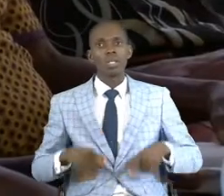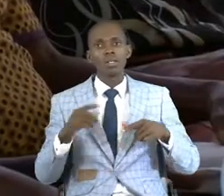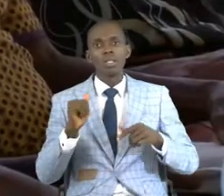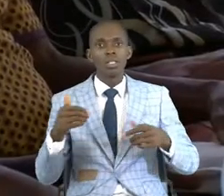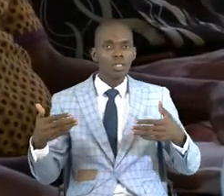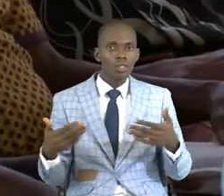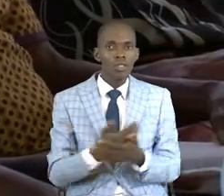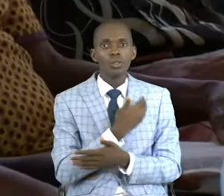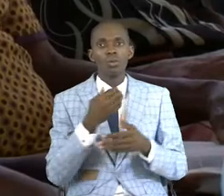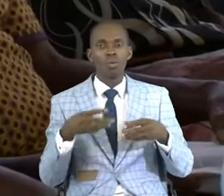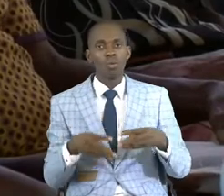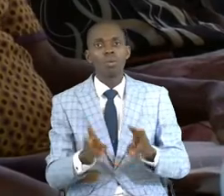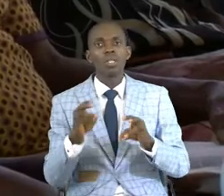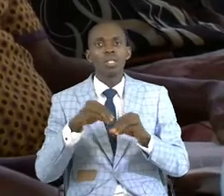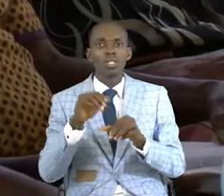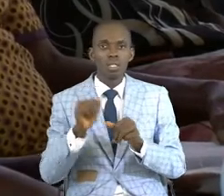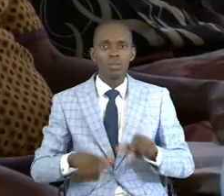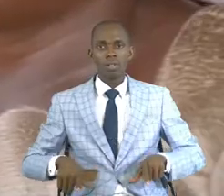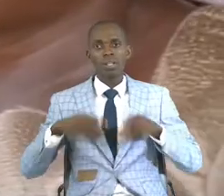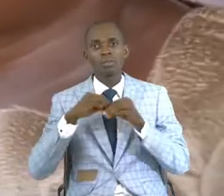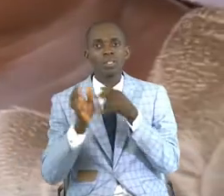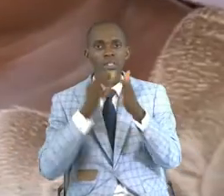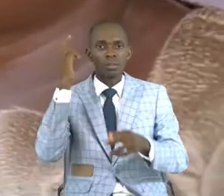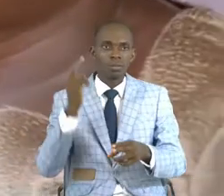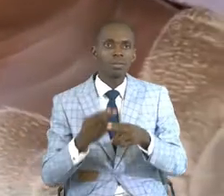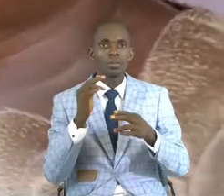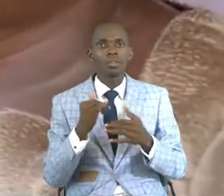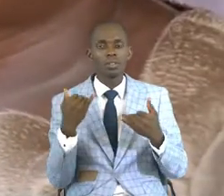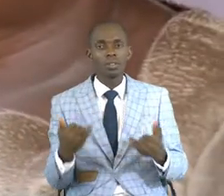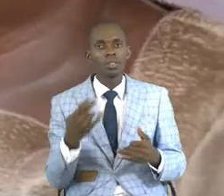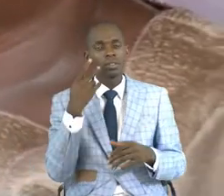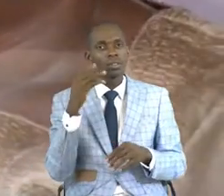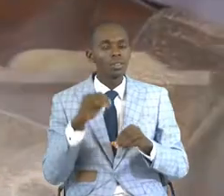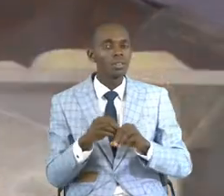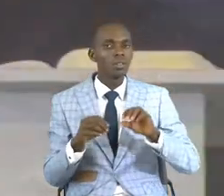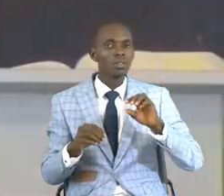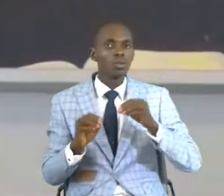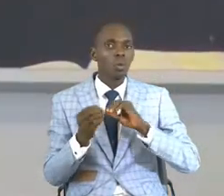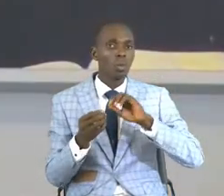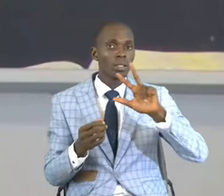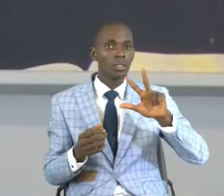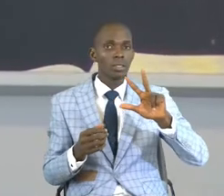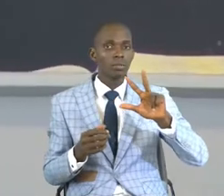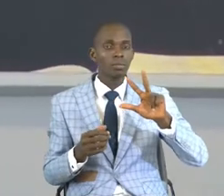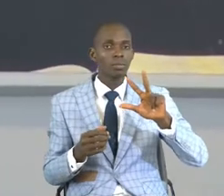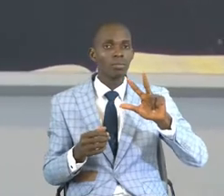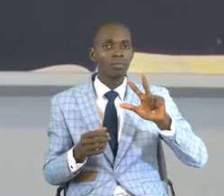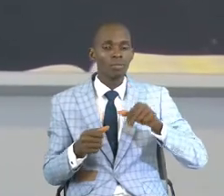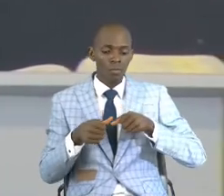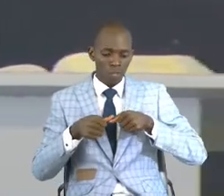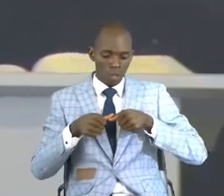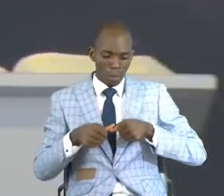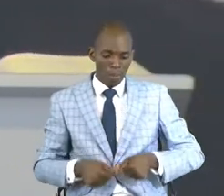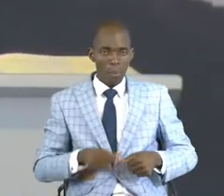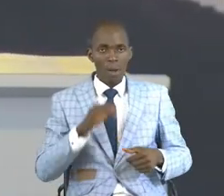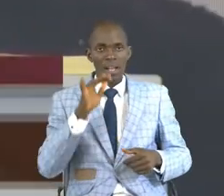a new life, a new direction. In every life in Jesus' name. Look at number 3 here. Number 3, permanently dead